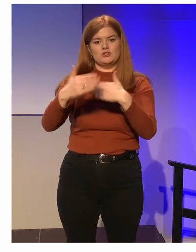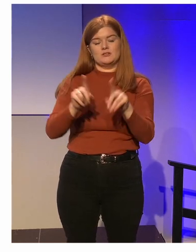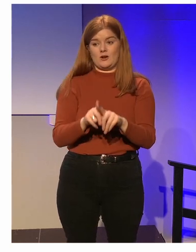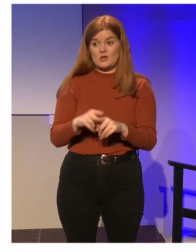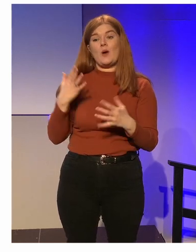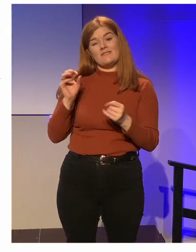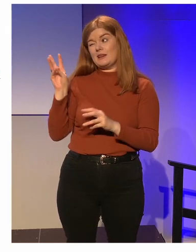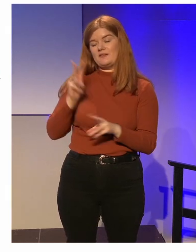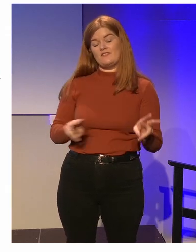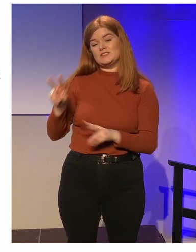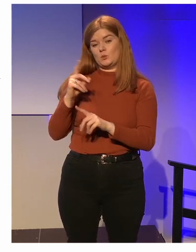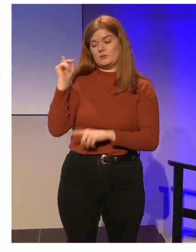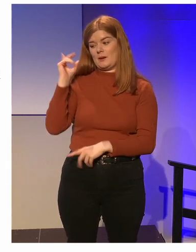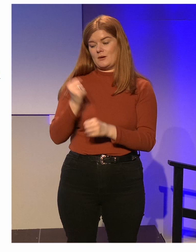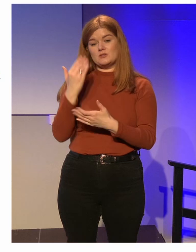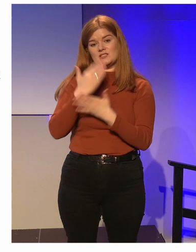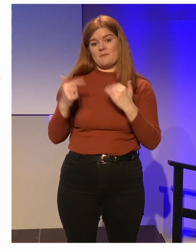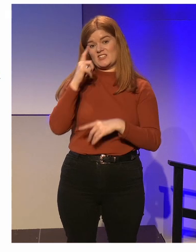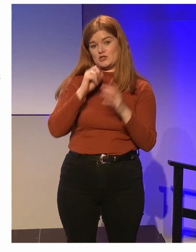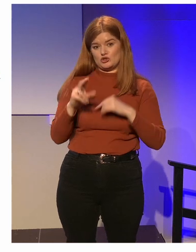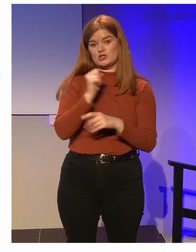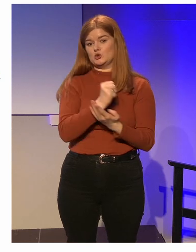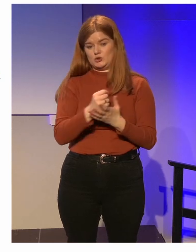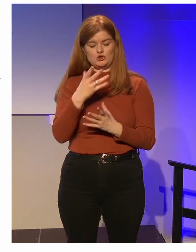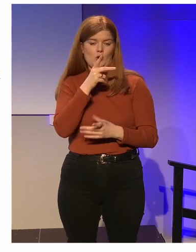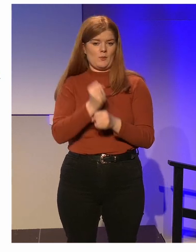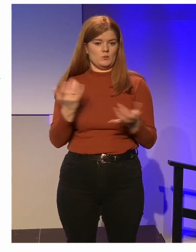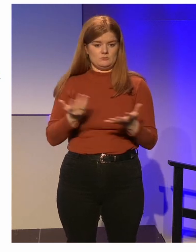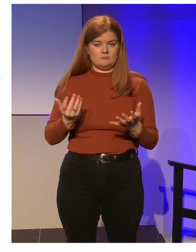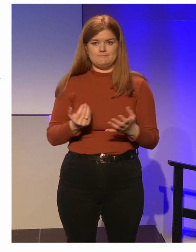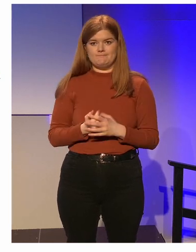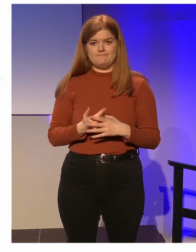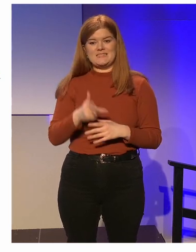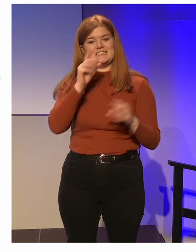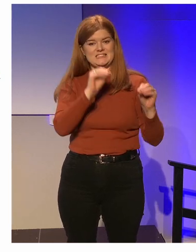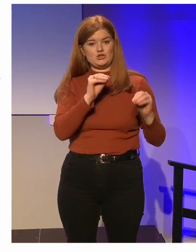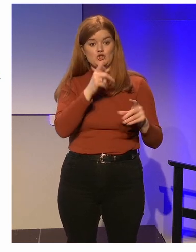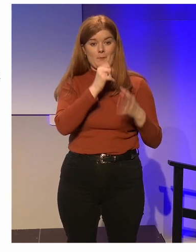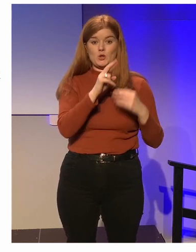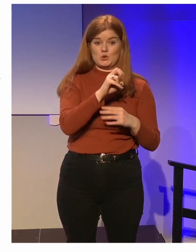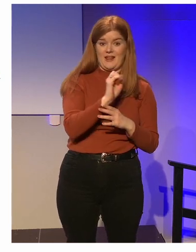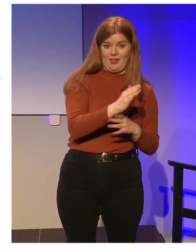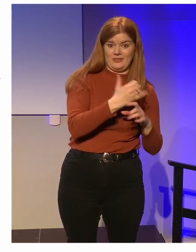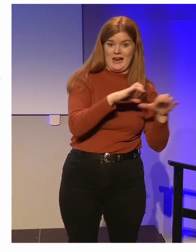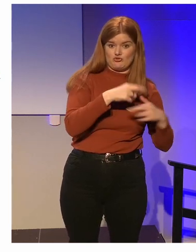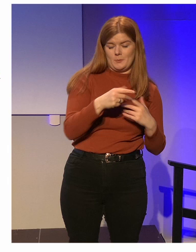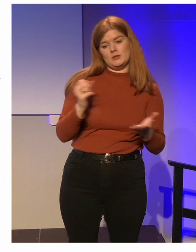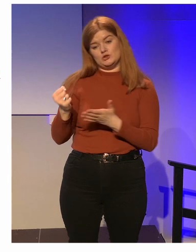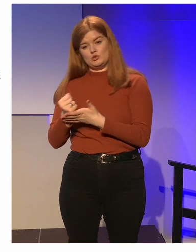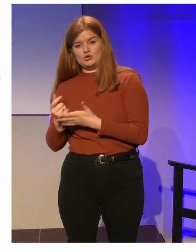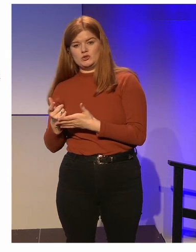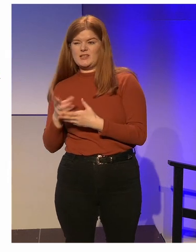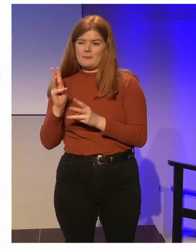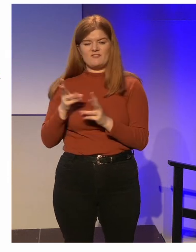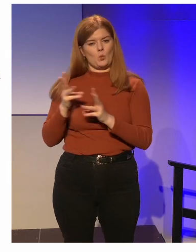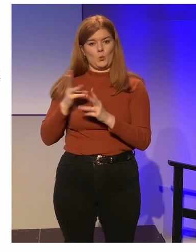So I've got a little video of some of our teachers and students talking about. The teachers will talk about UDL in the classroom. The students,